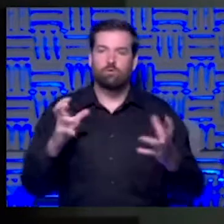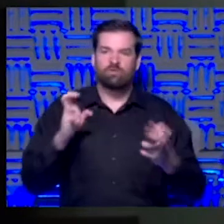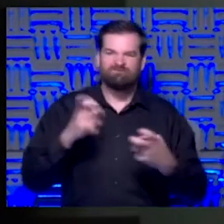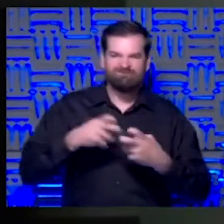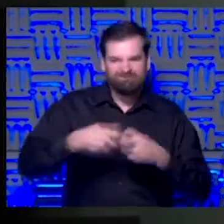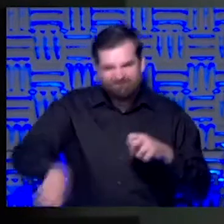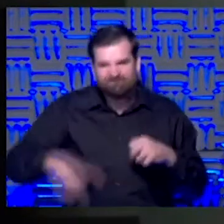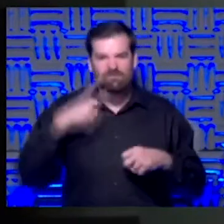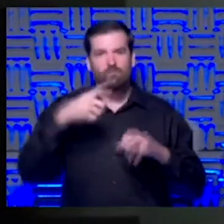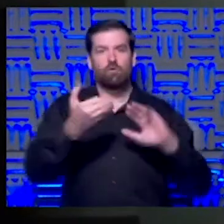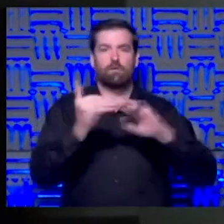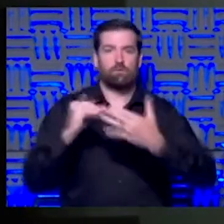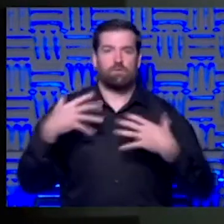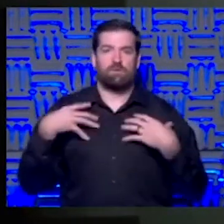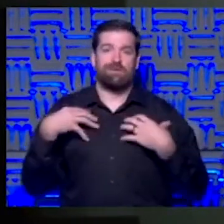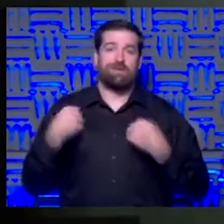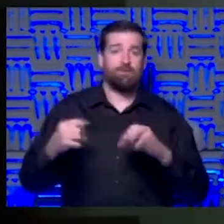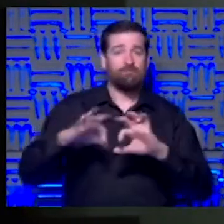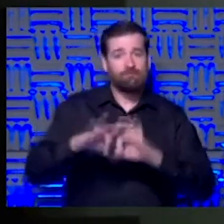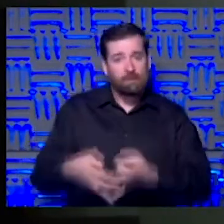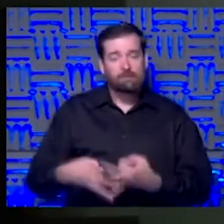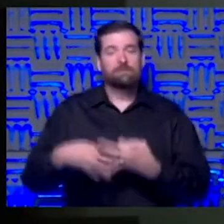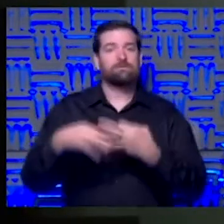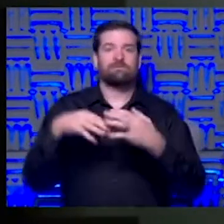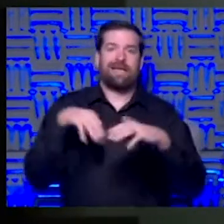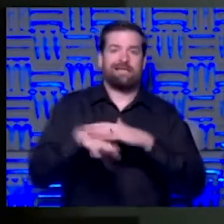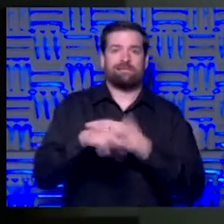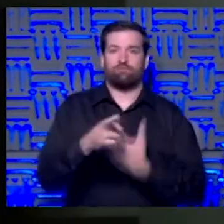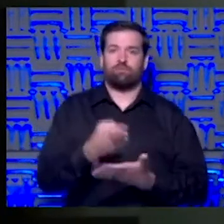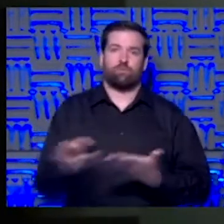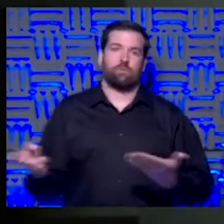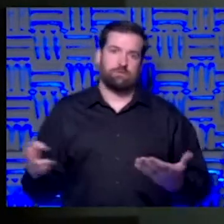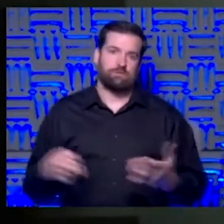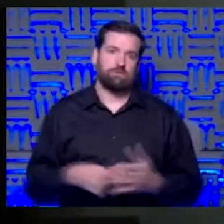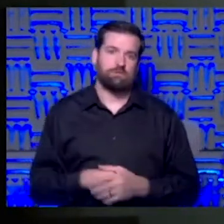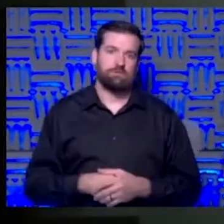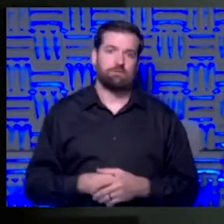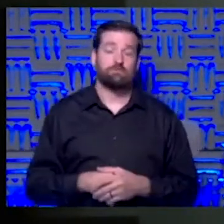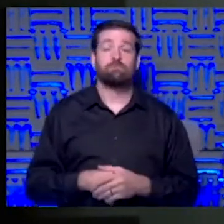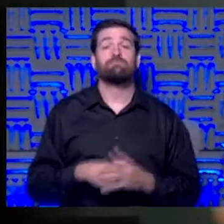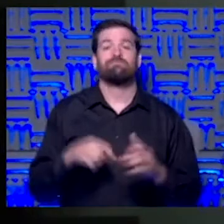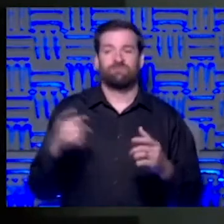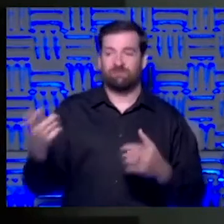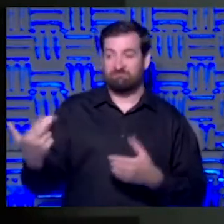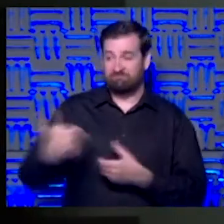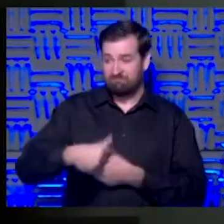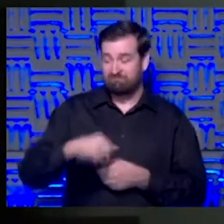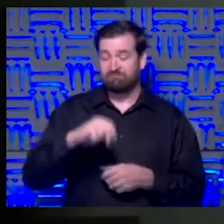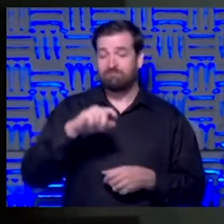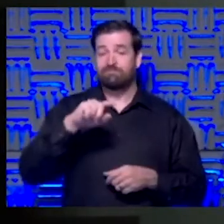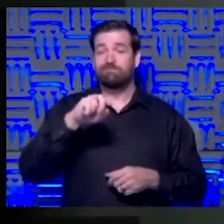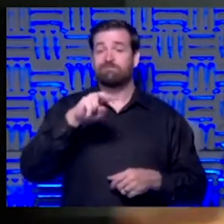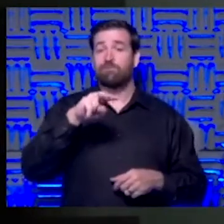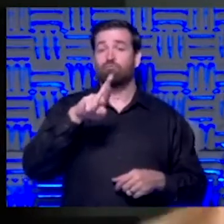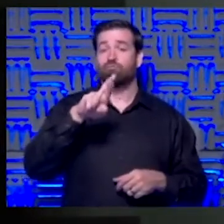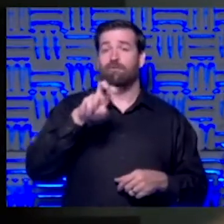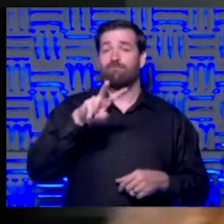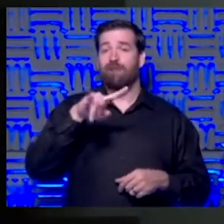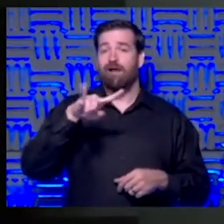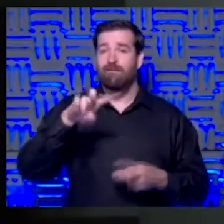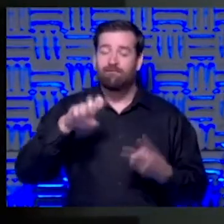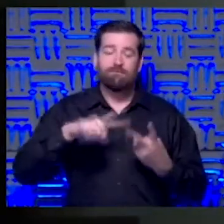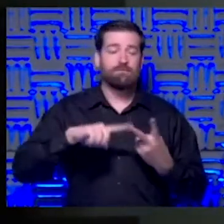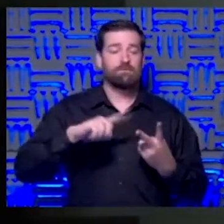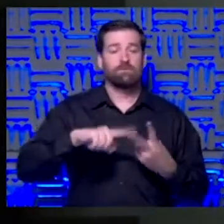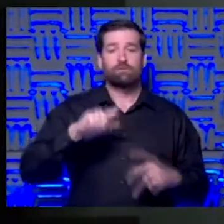for our community to be able to determine, identify, and access those resources. And so I'd invite you to consider Revive, Thrive, the Health and Equity